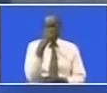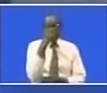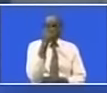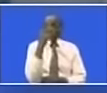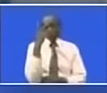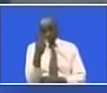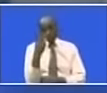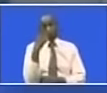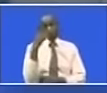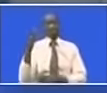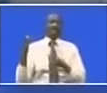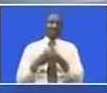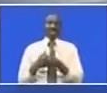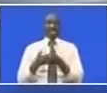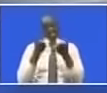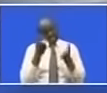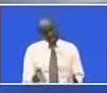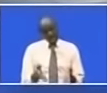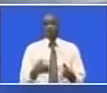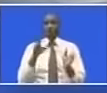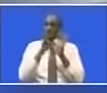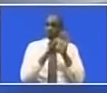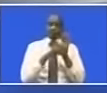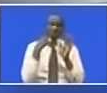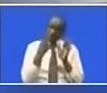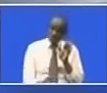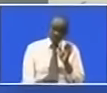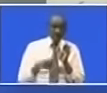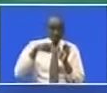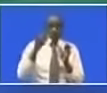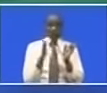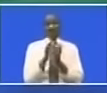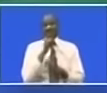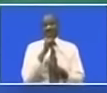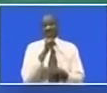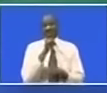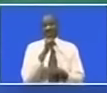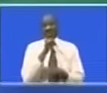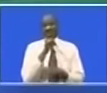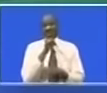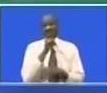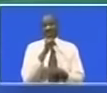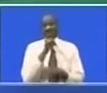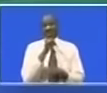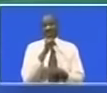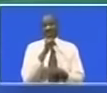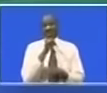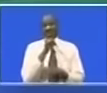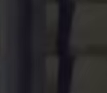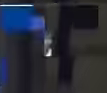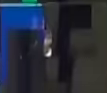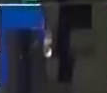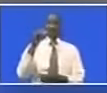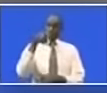2002 and 2009, and under the present constitution, term limits and his age bar him as the